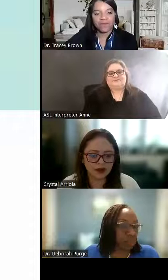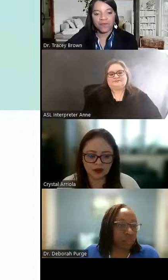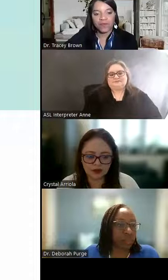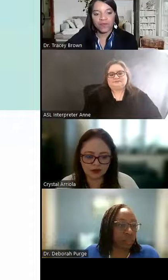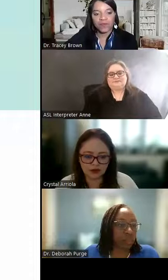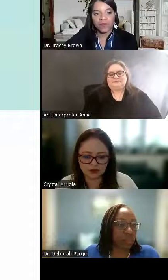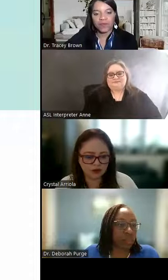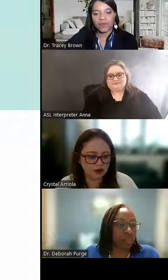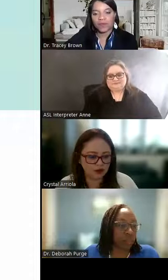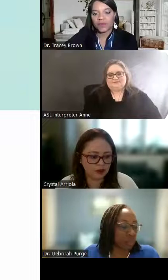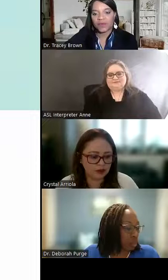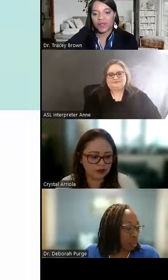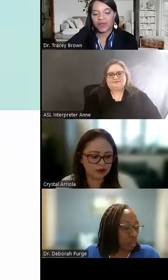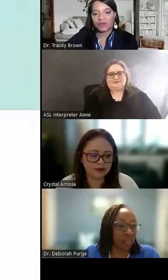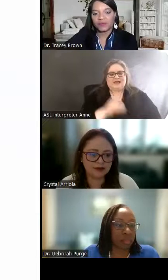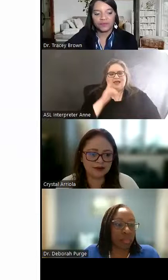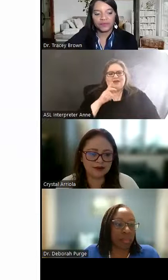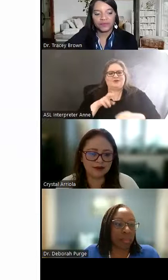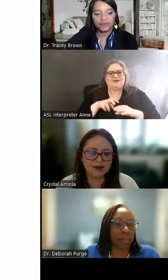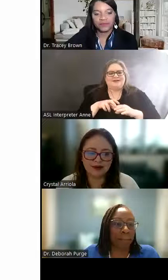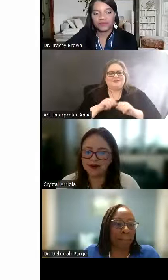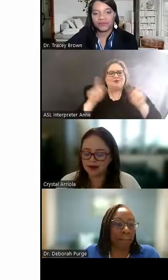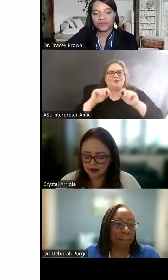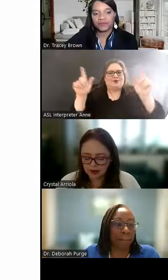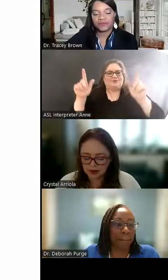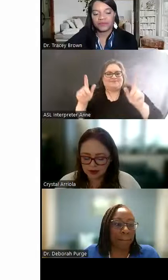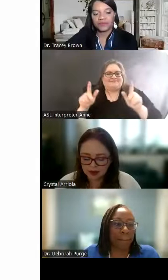I think we jumped forward a little bit. Okay.